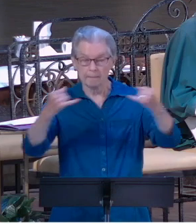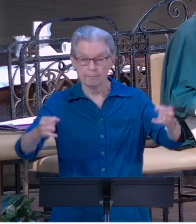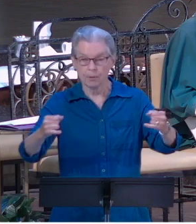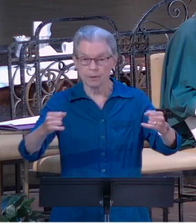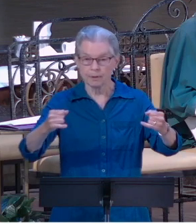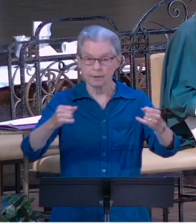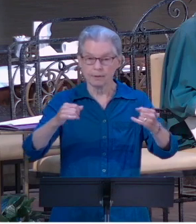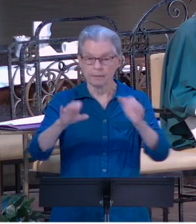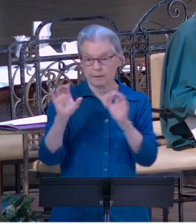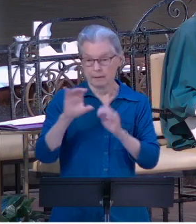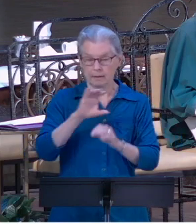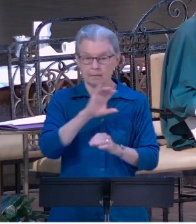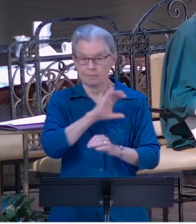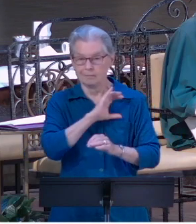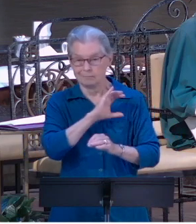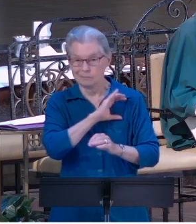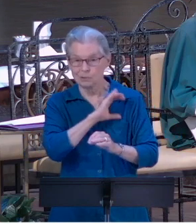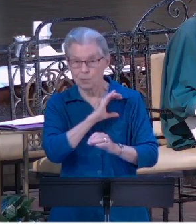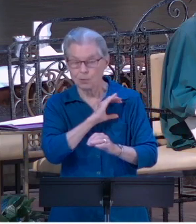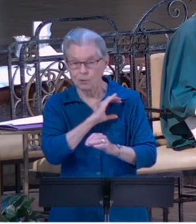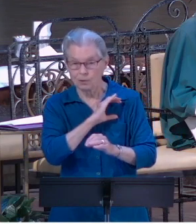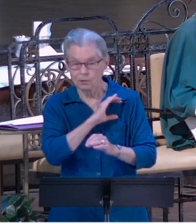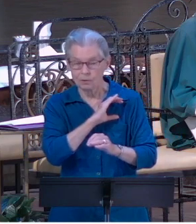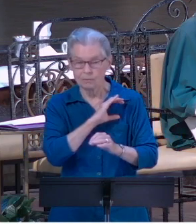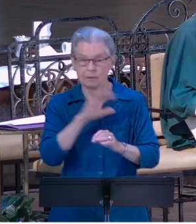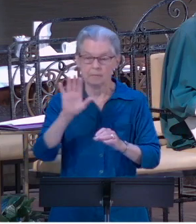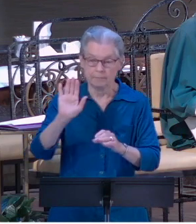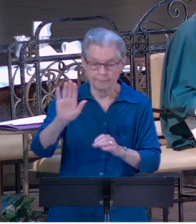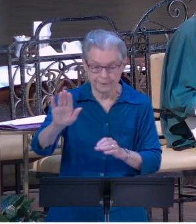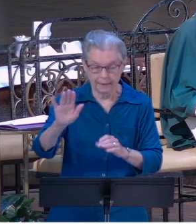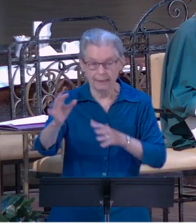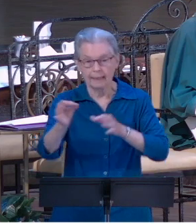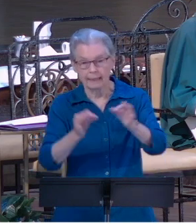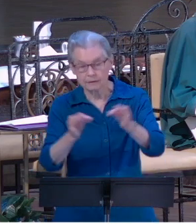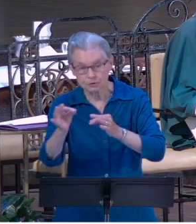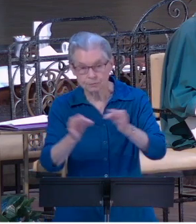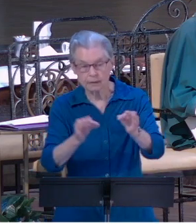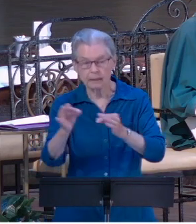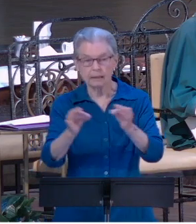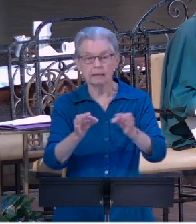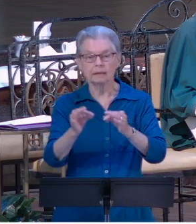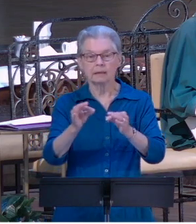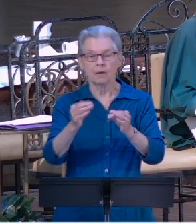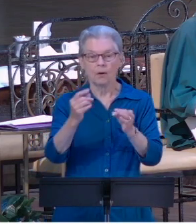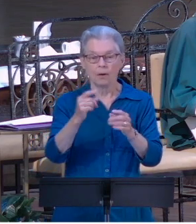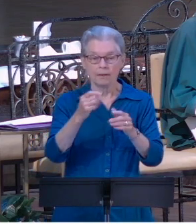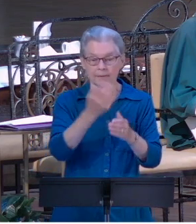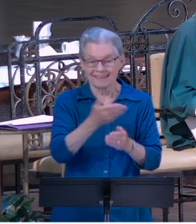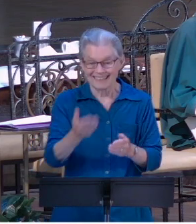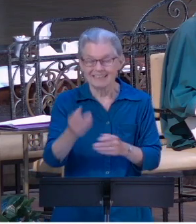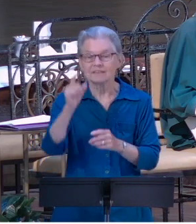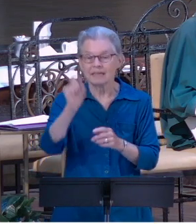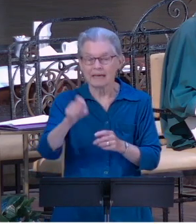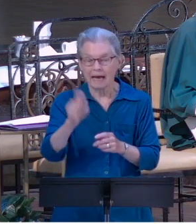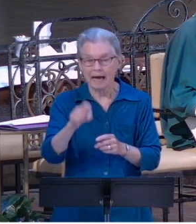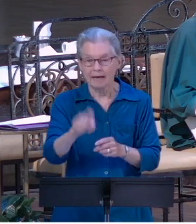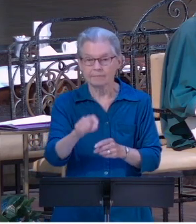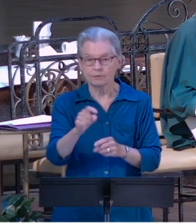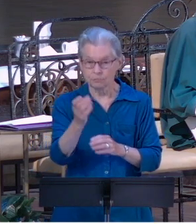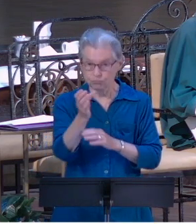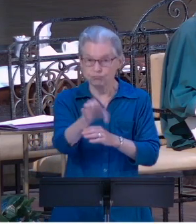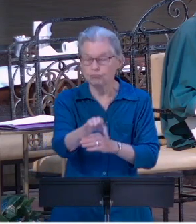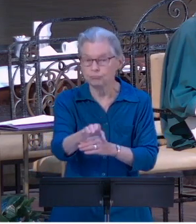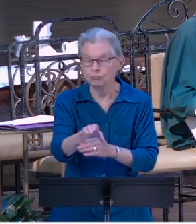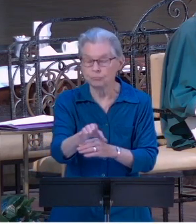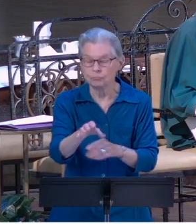but reserved. They explained the complexity of policies that they have to enforce without adequate